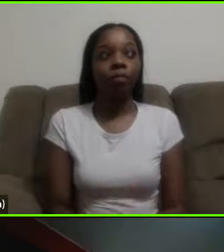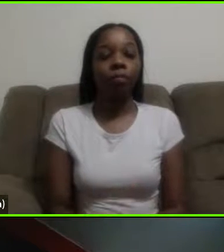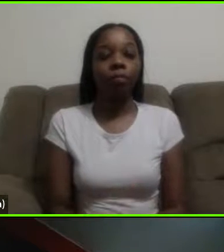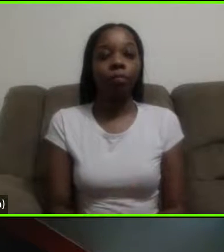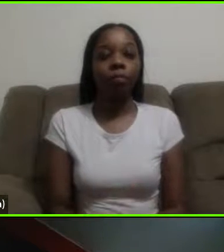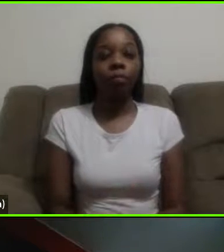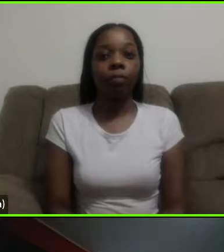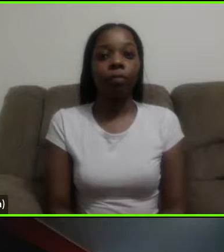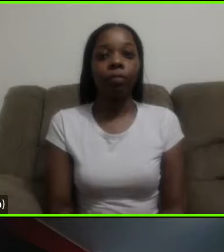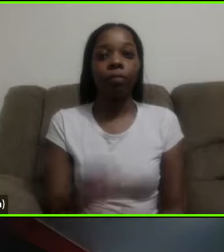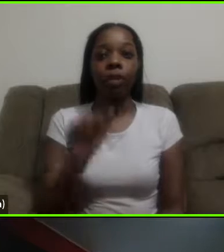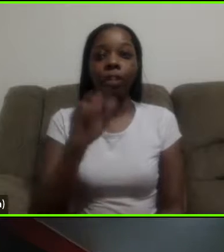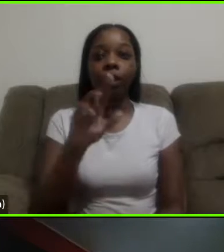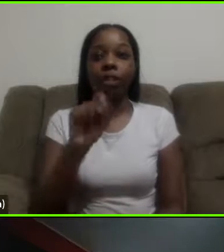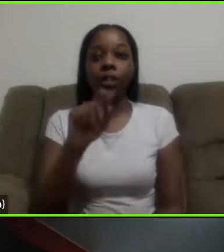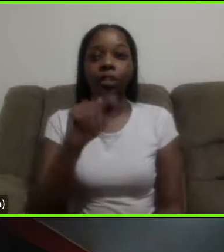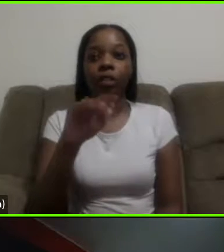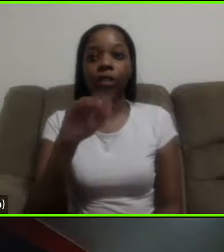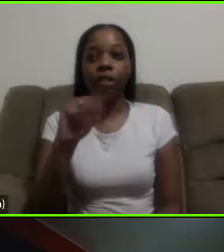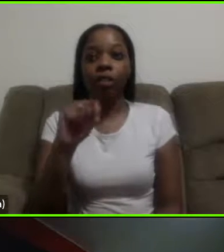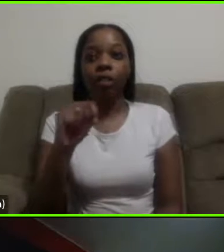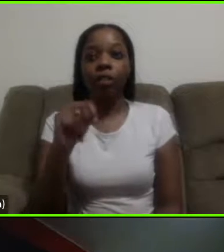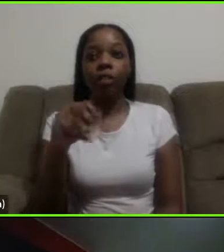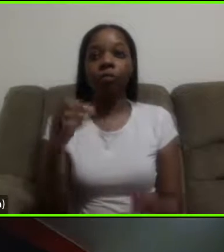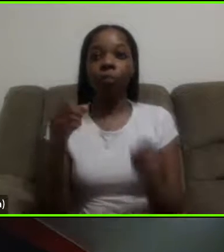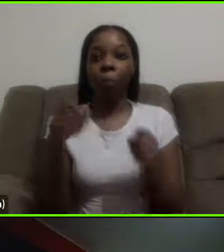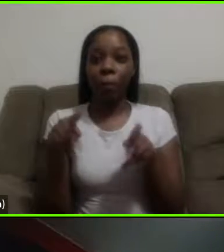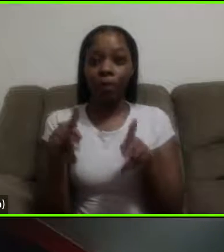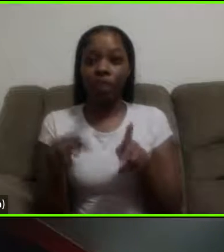Austin, could you give me rights to share my screen?